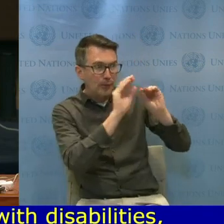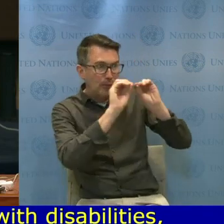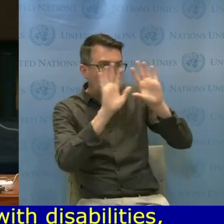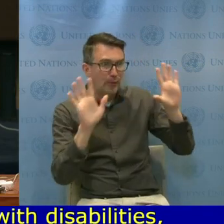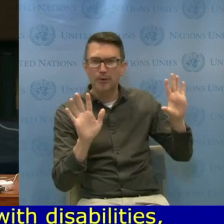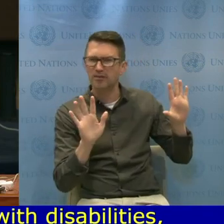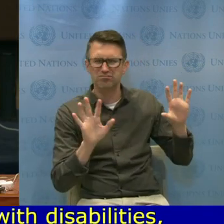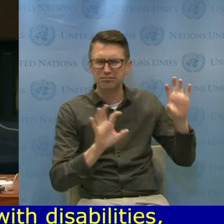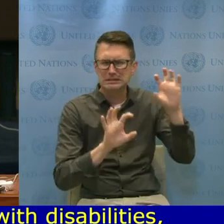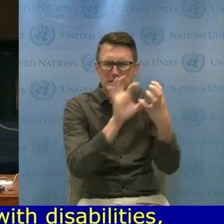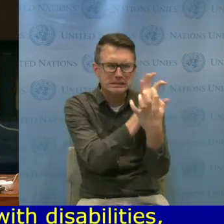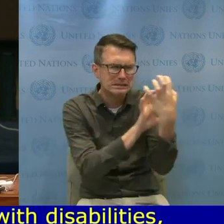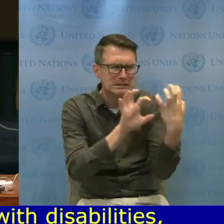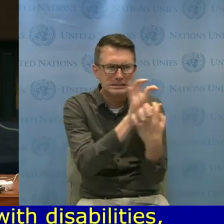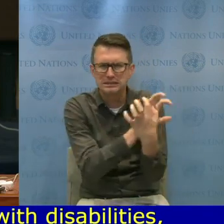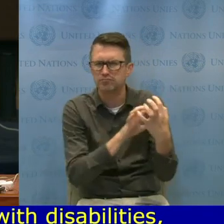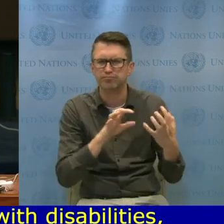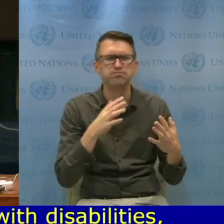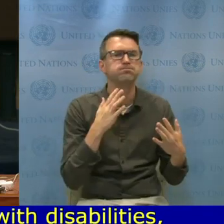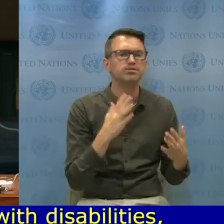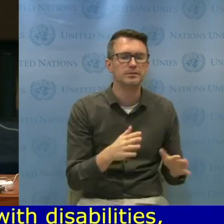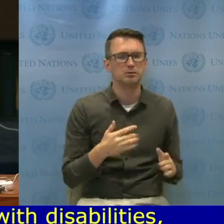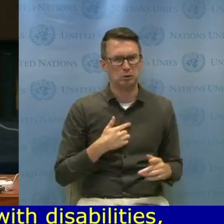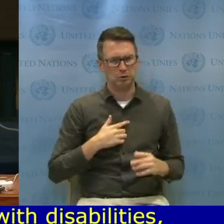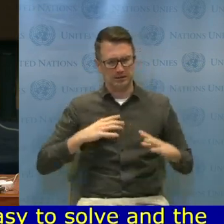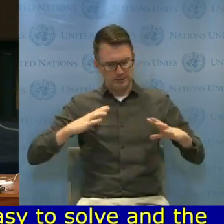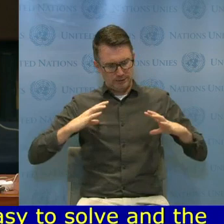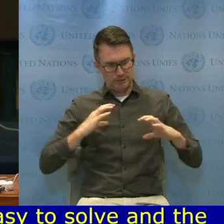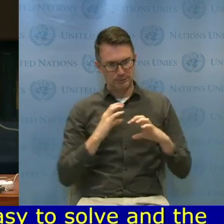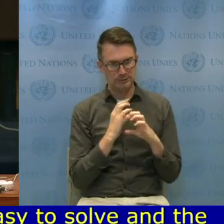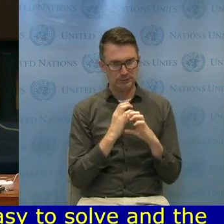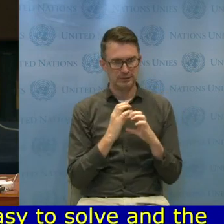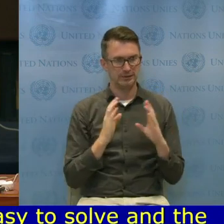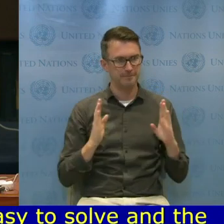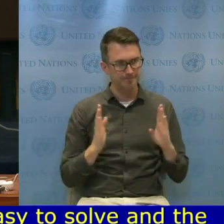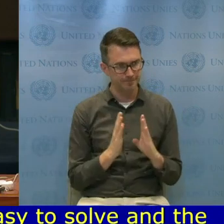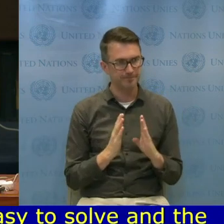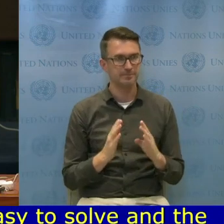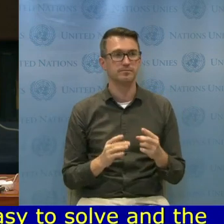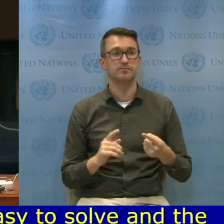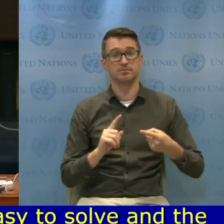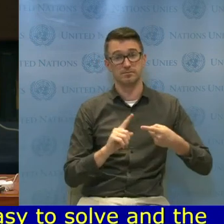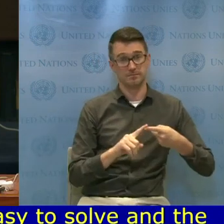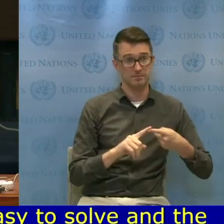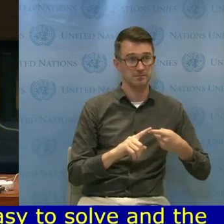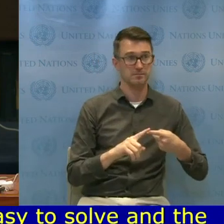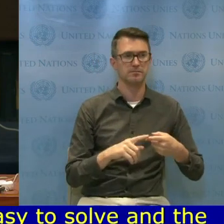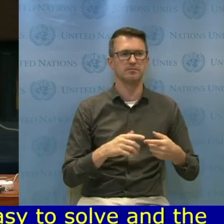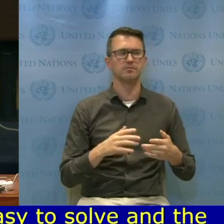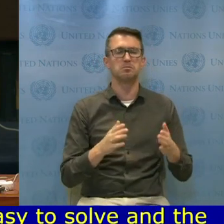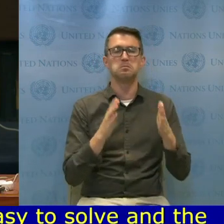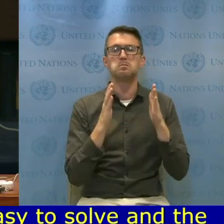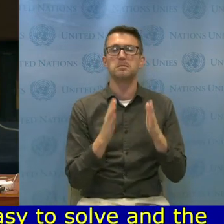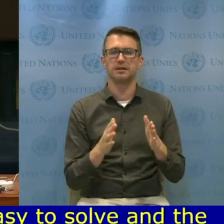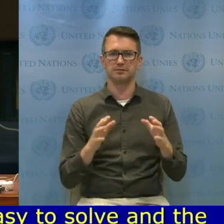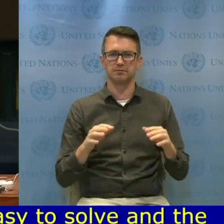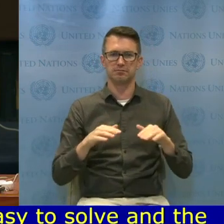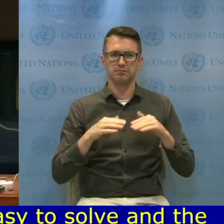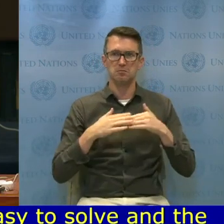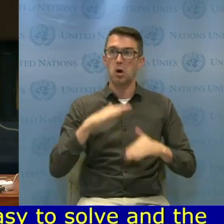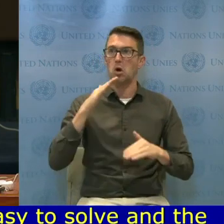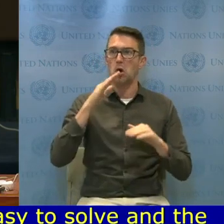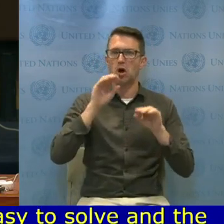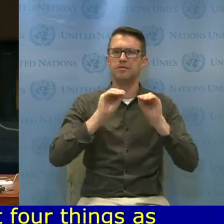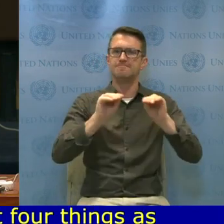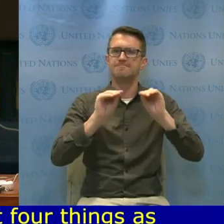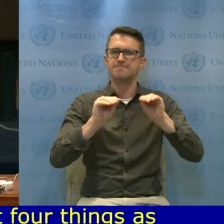possible. The first thing we should do is to raise public awareness of disability and of the health of persons with disability